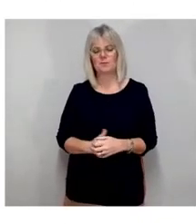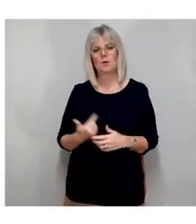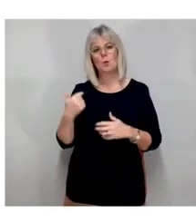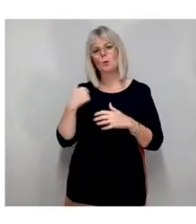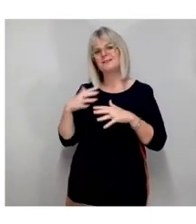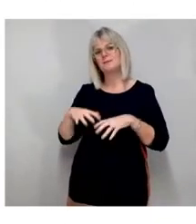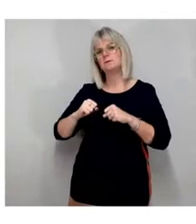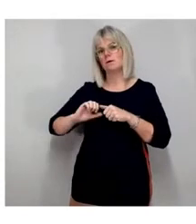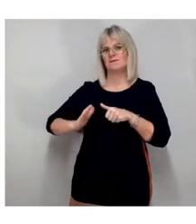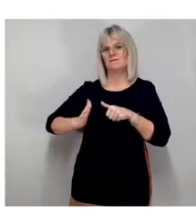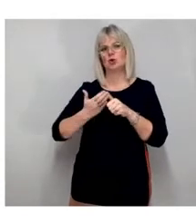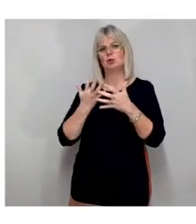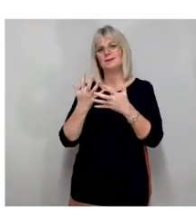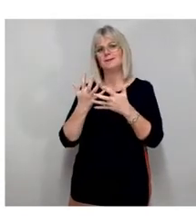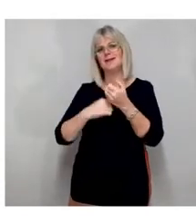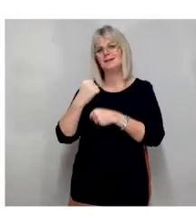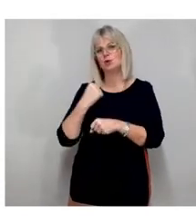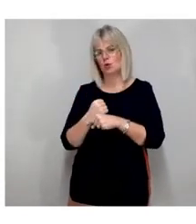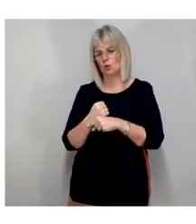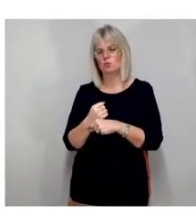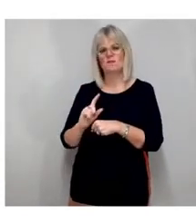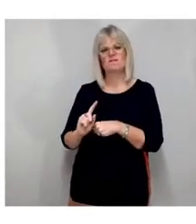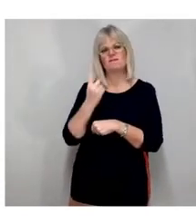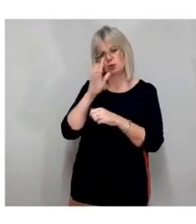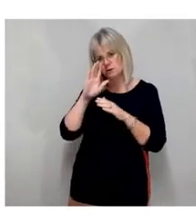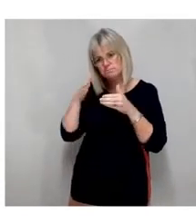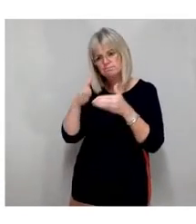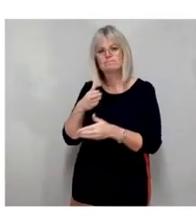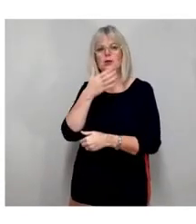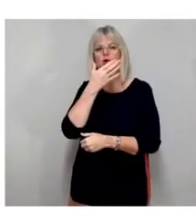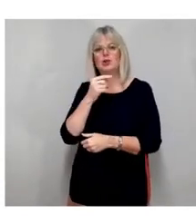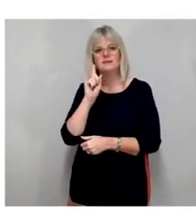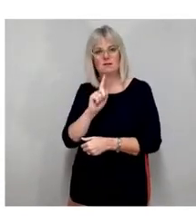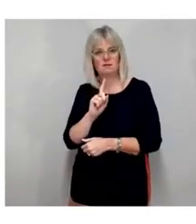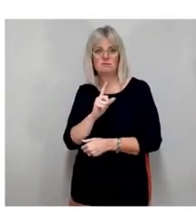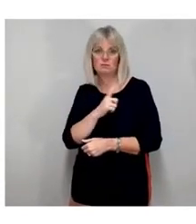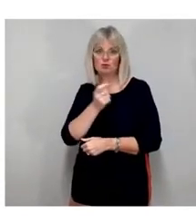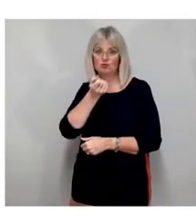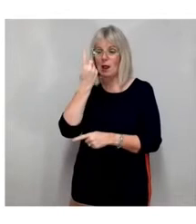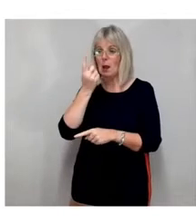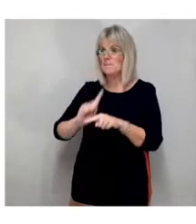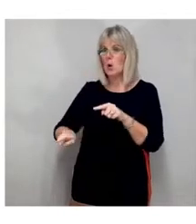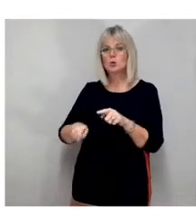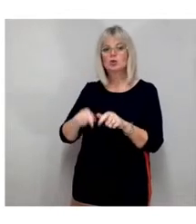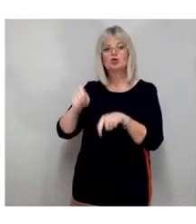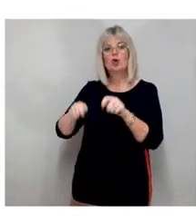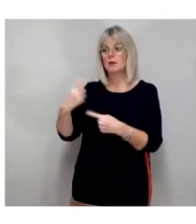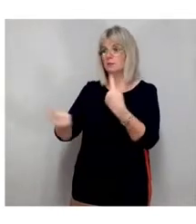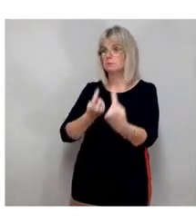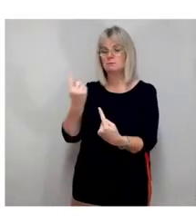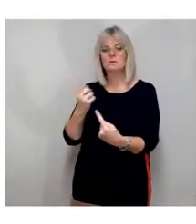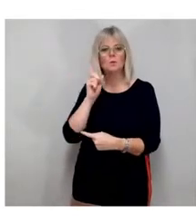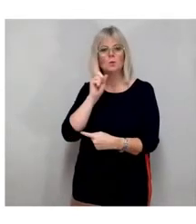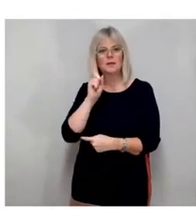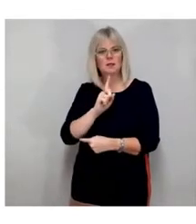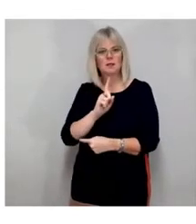gender. 70% of our consumers and shoppers are women. And we made tremendous progress. We were out this year saying we are